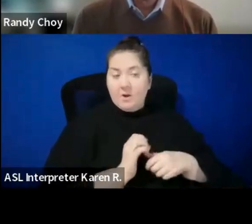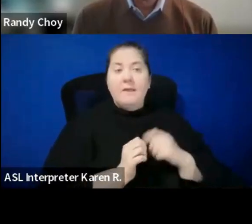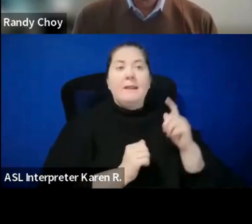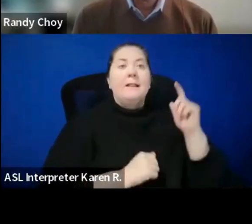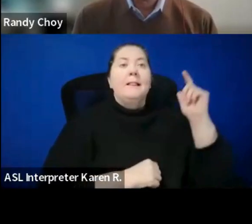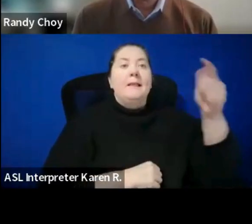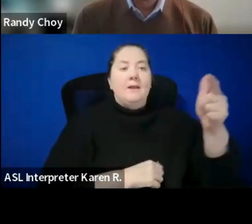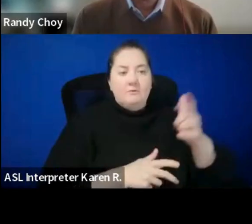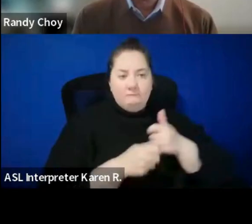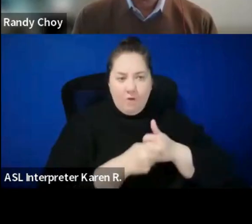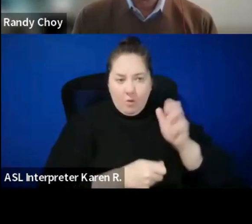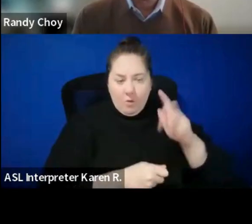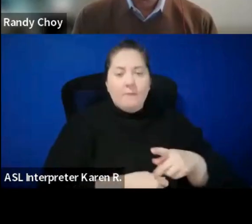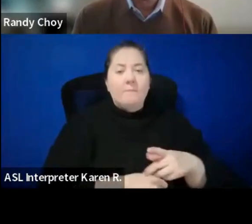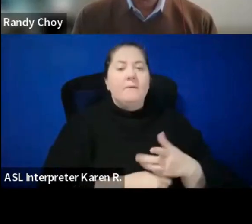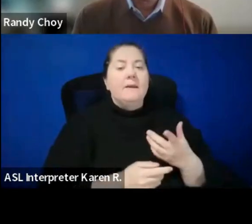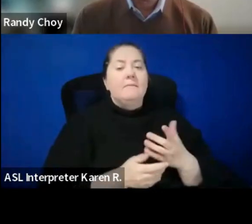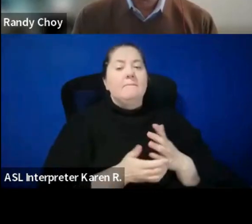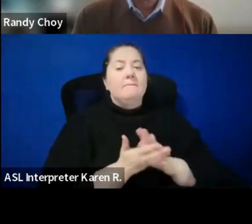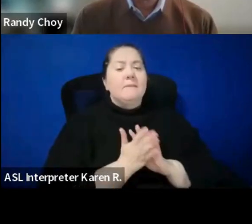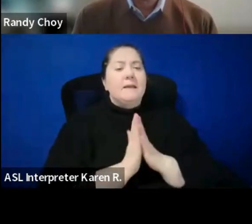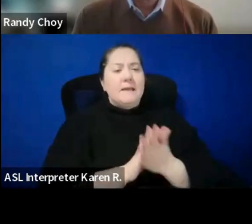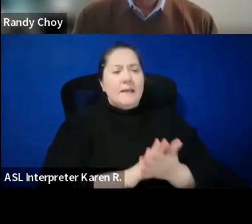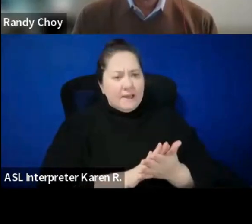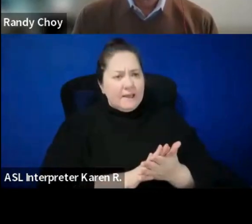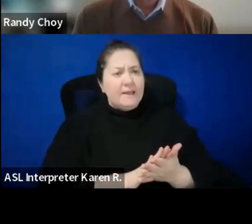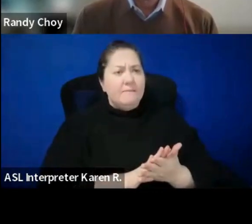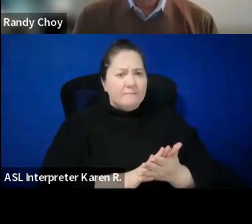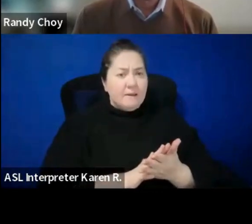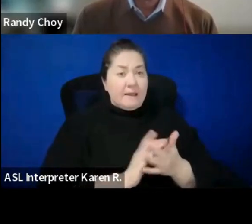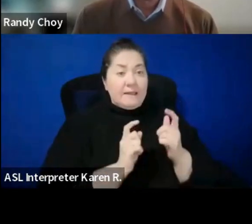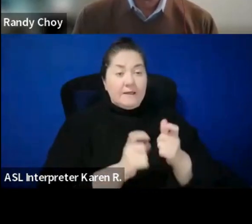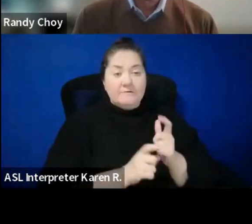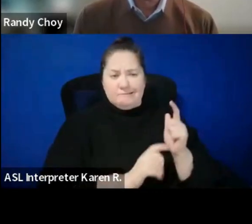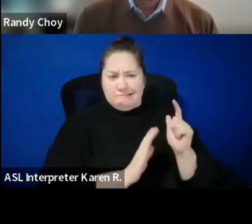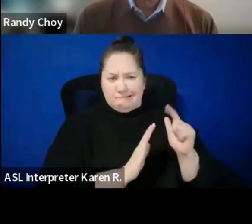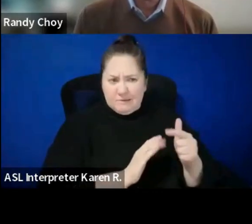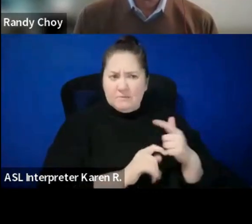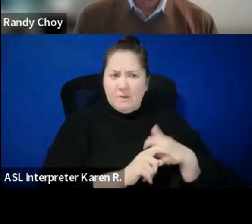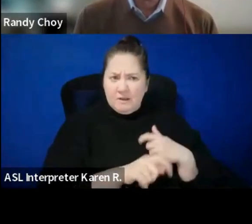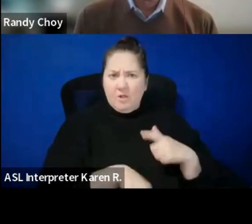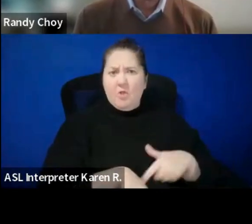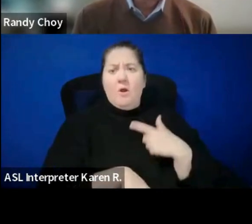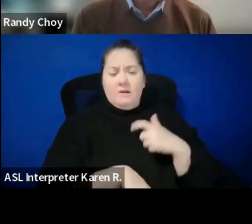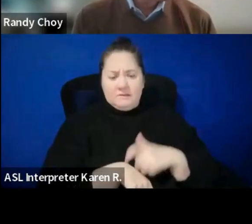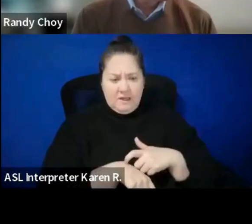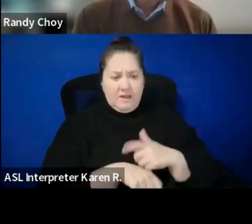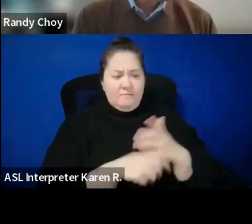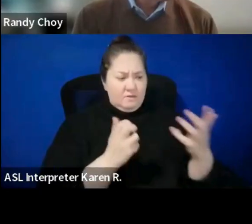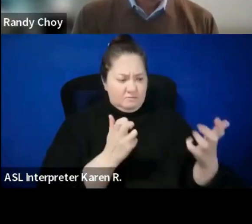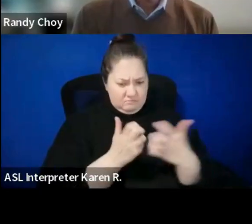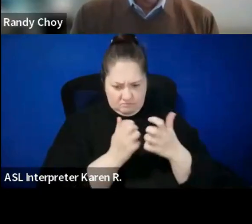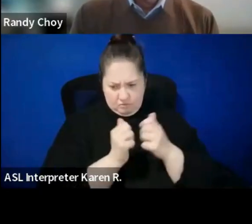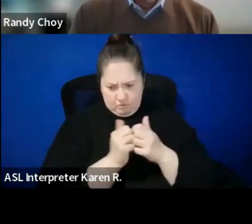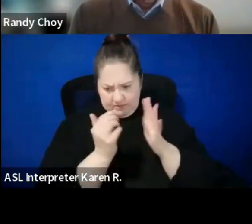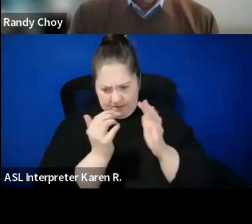it took a long time to turn into a gift, but we found the right fit. There was absolutely alignment with the audience. And